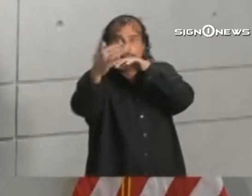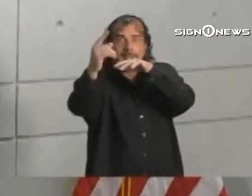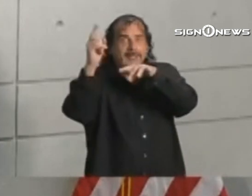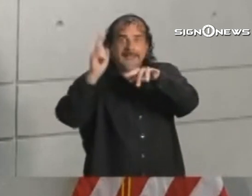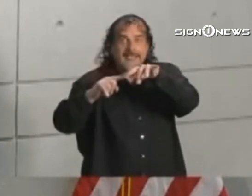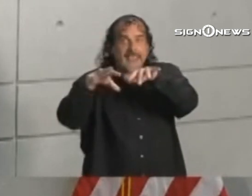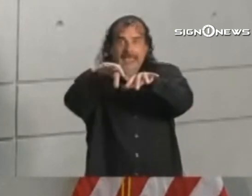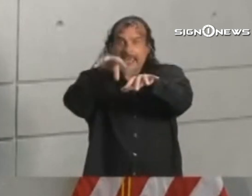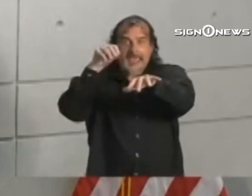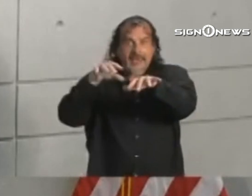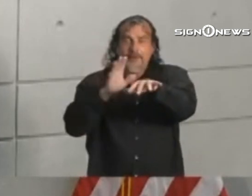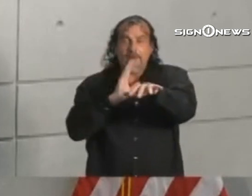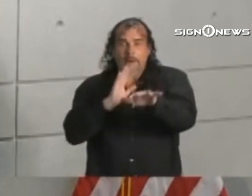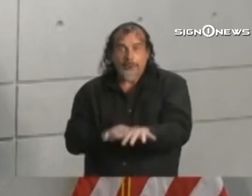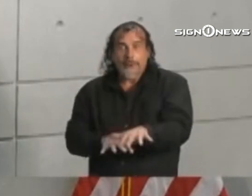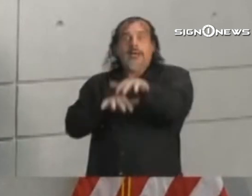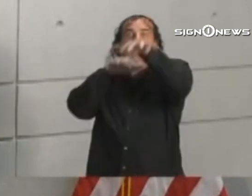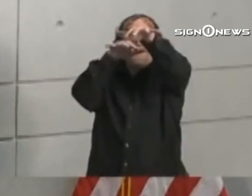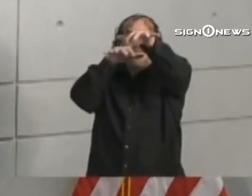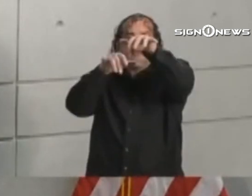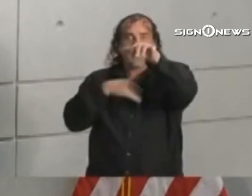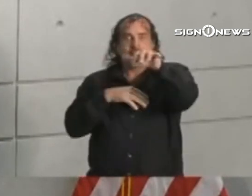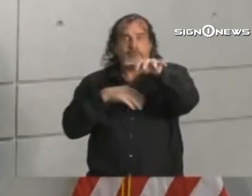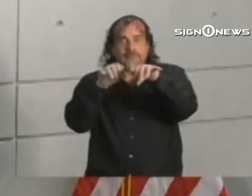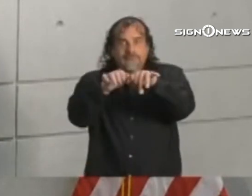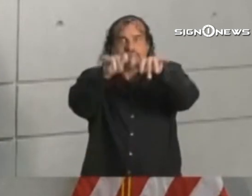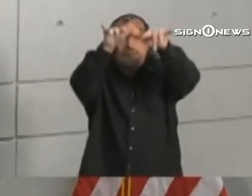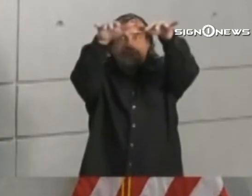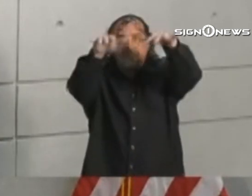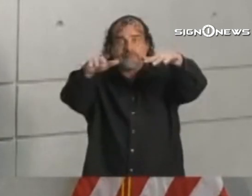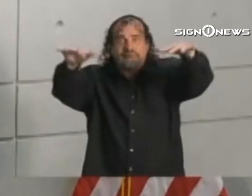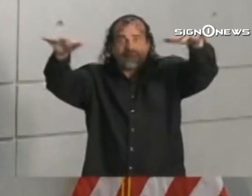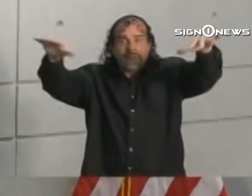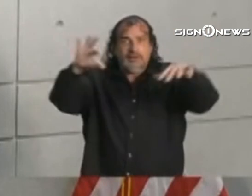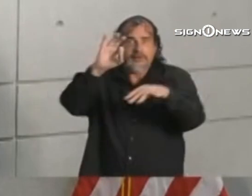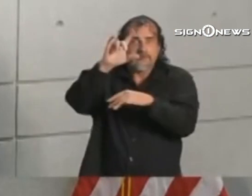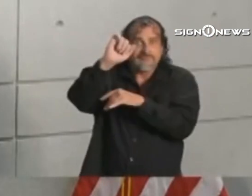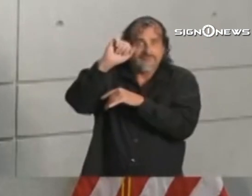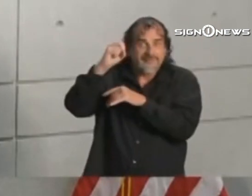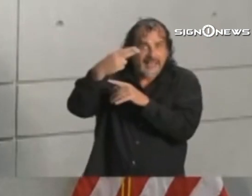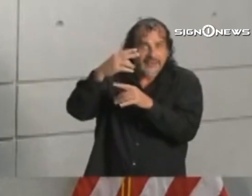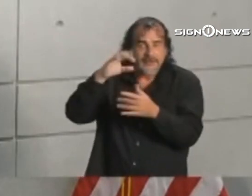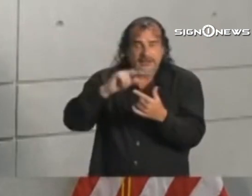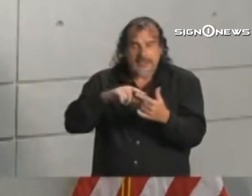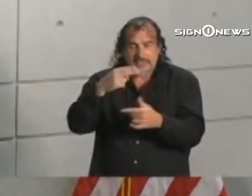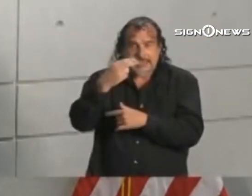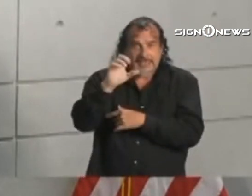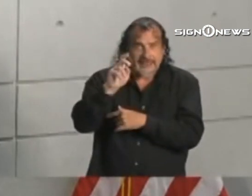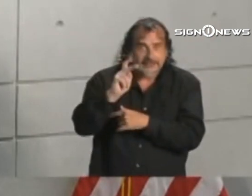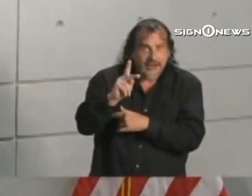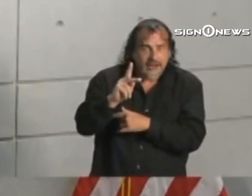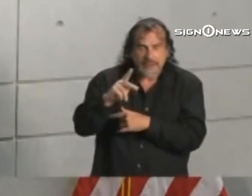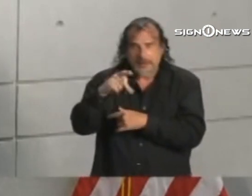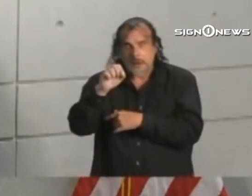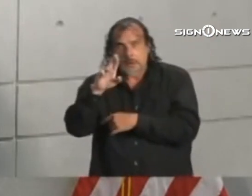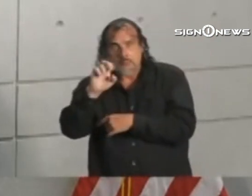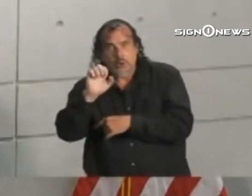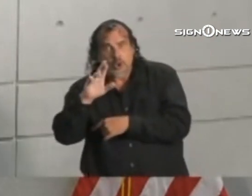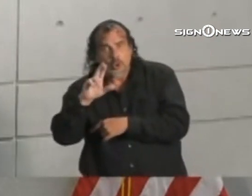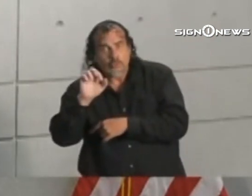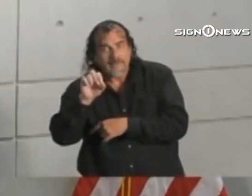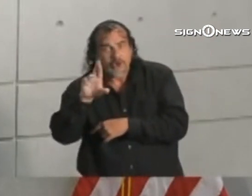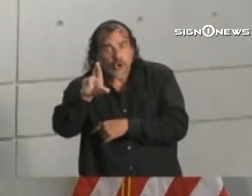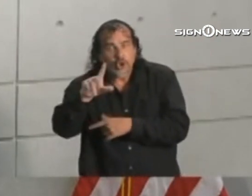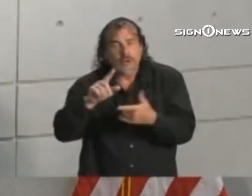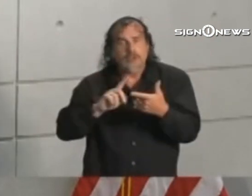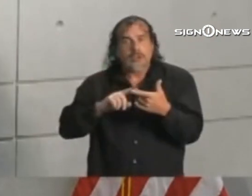ways to go out. So the high risk of flash flooding, particularly in Hancock and Pearl River County that are projected to get 15 plus inches of rain,